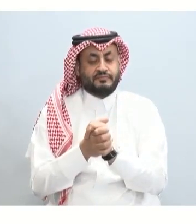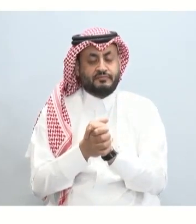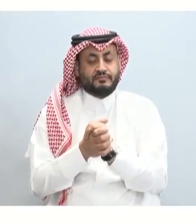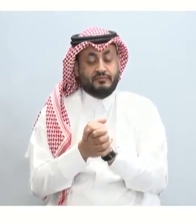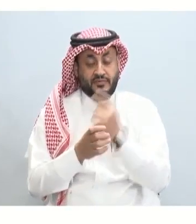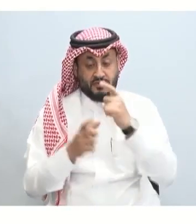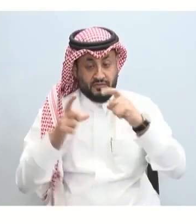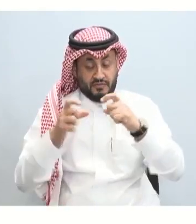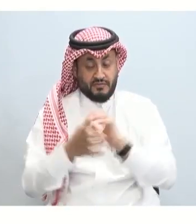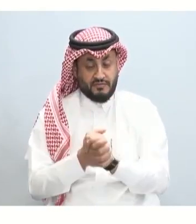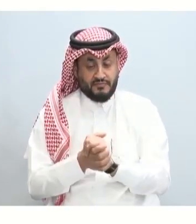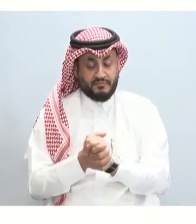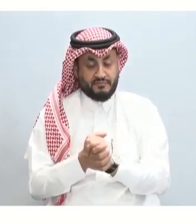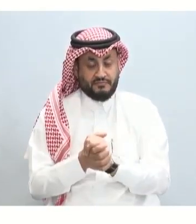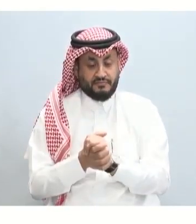this picture